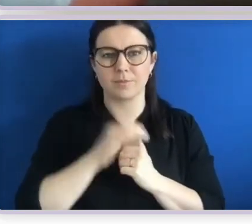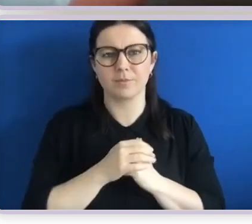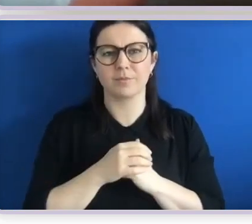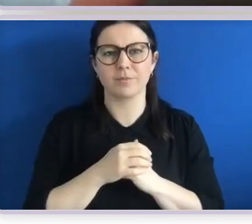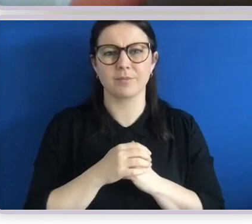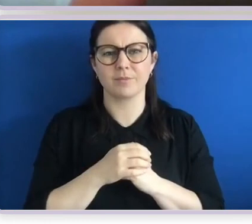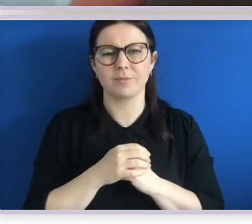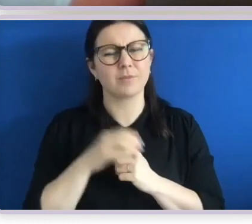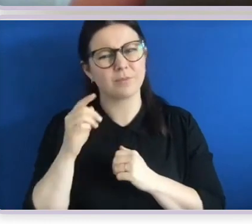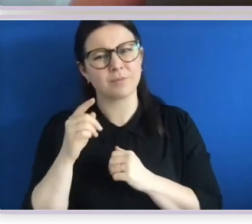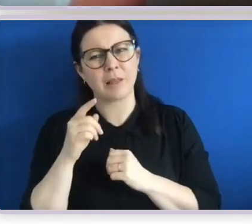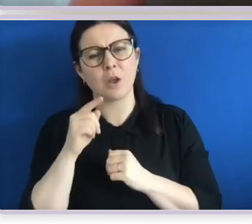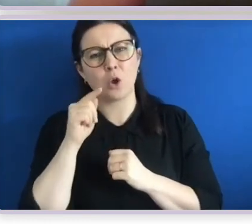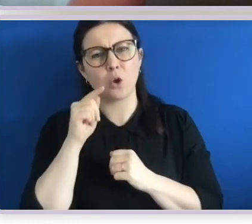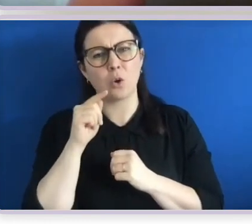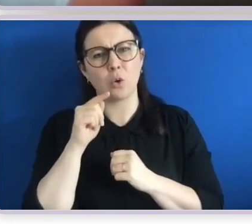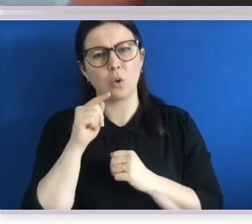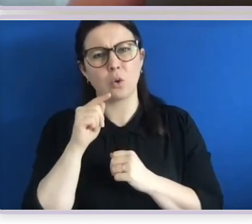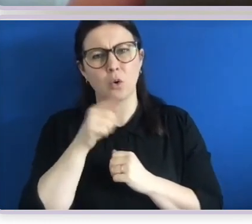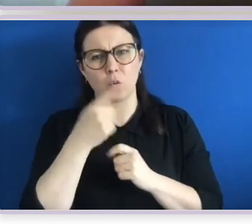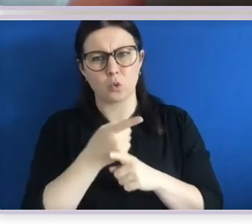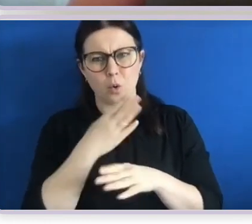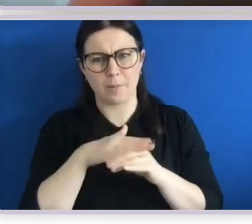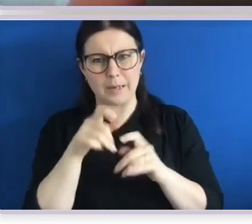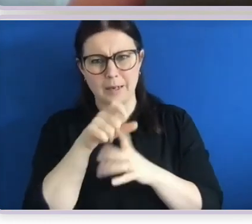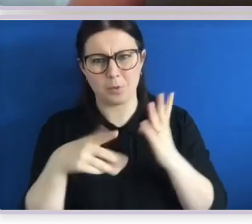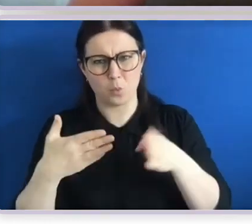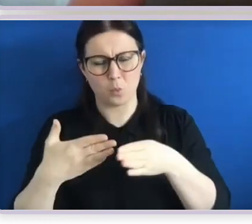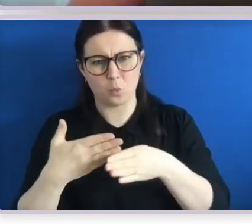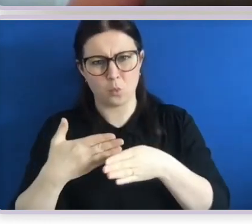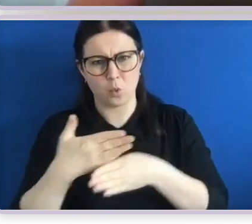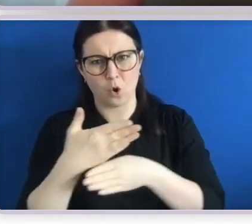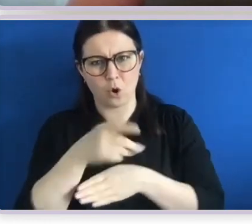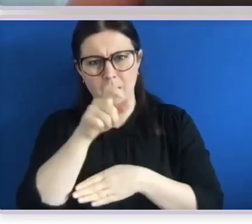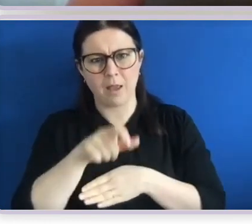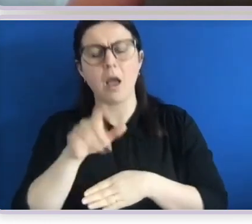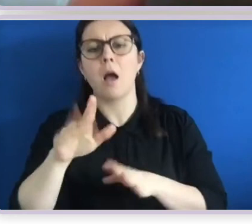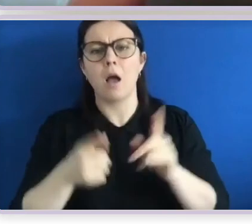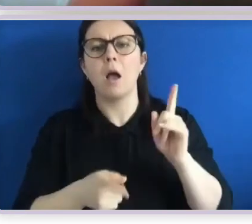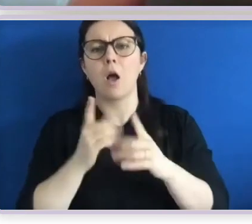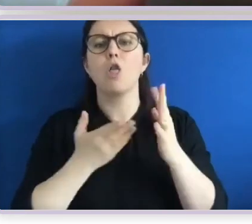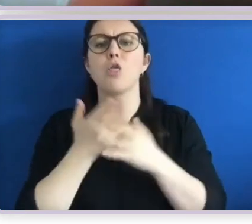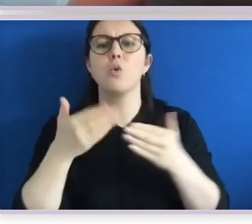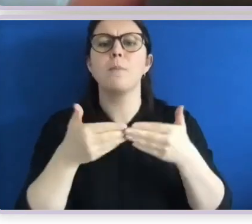we're talking about disability workers. I see, during border closures